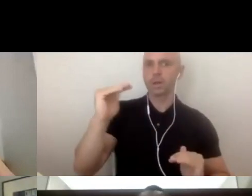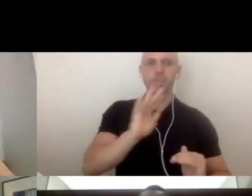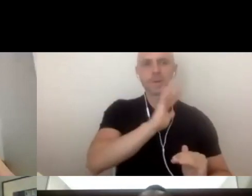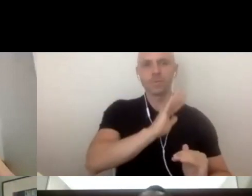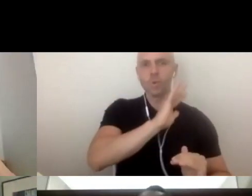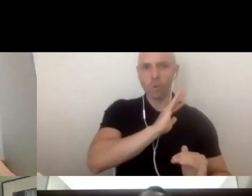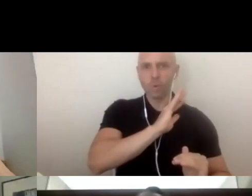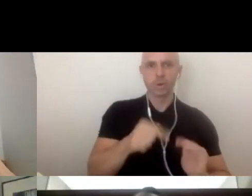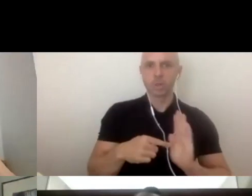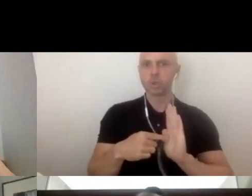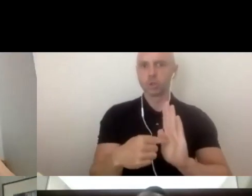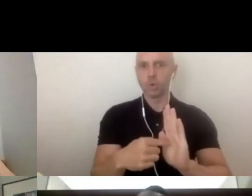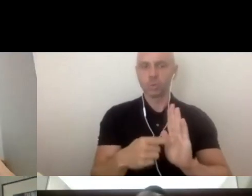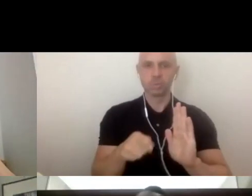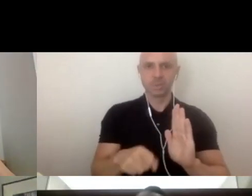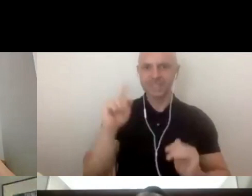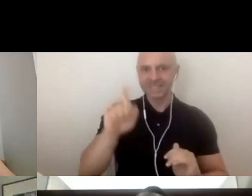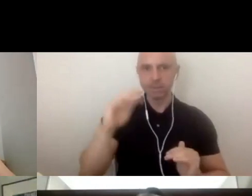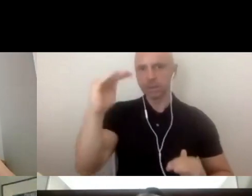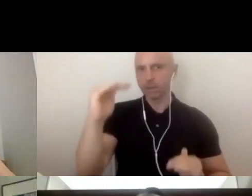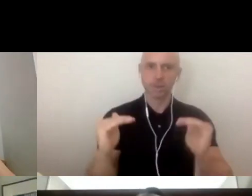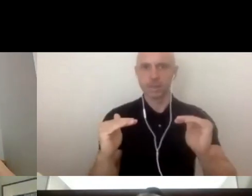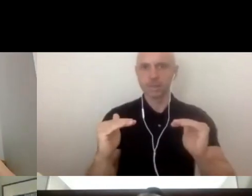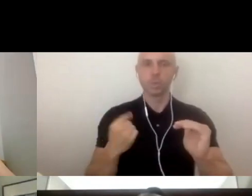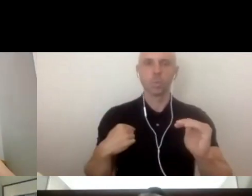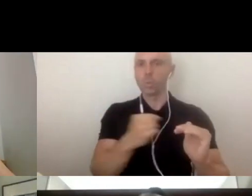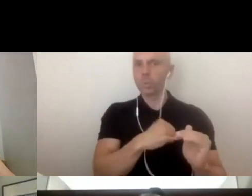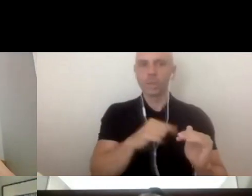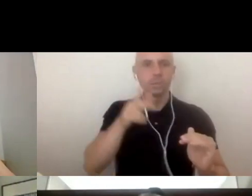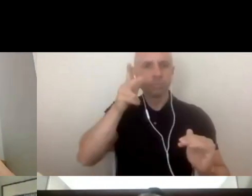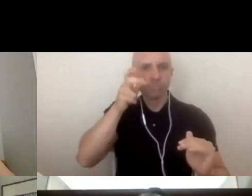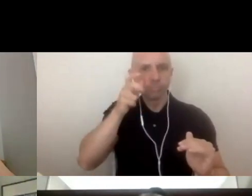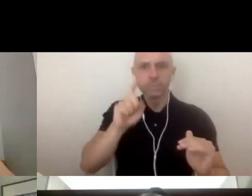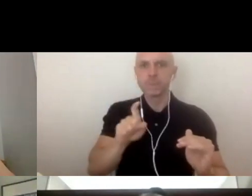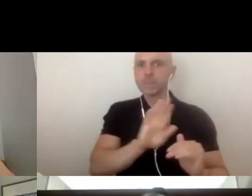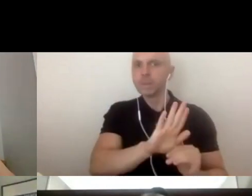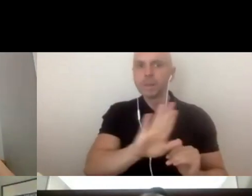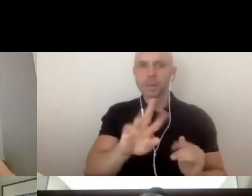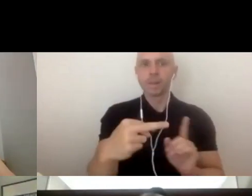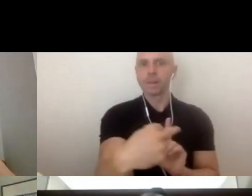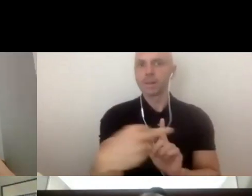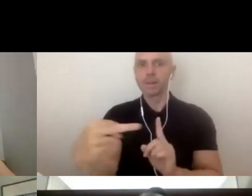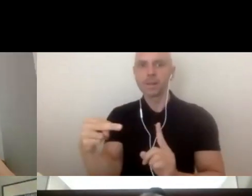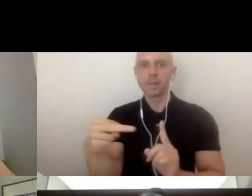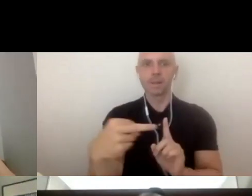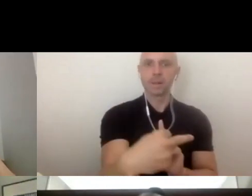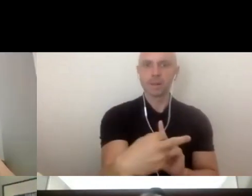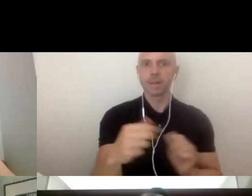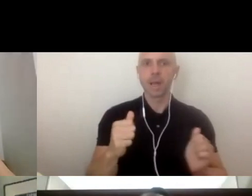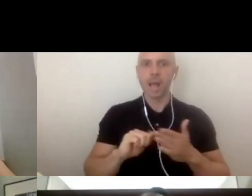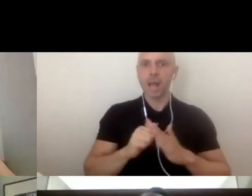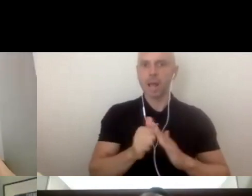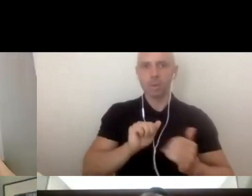the need to listen to the experiences of those around us. Today, I'm speaking to you from Takaranto, which has been the